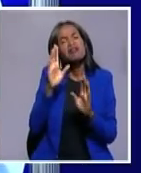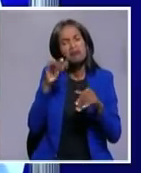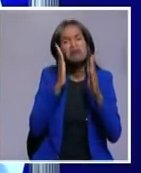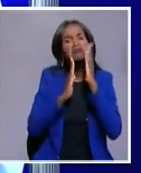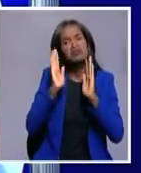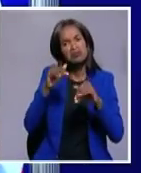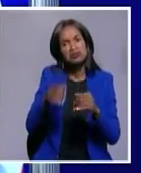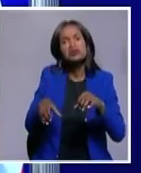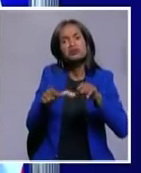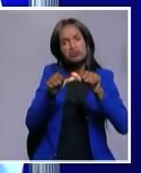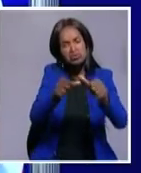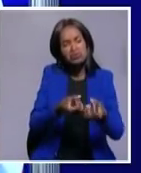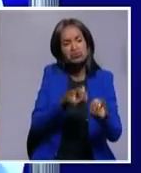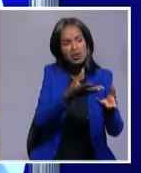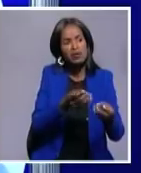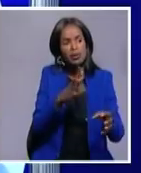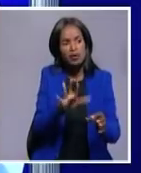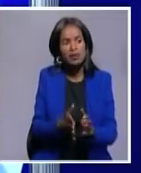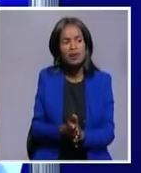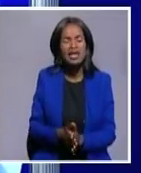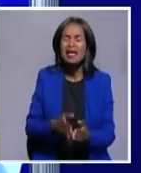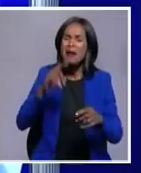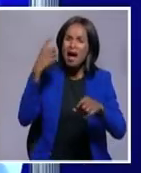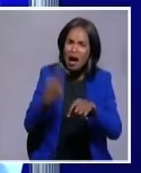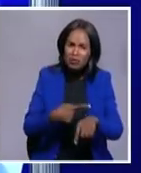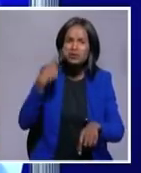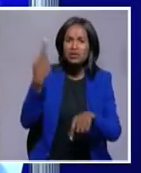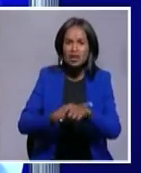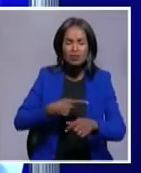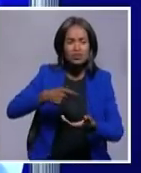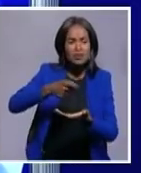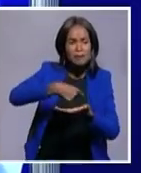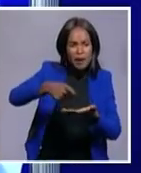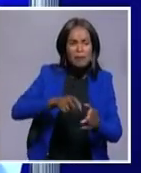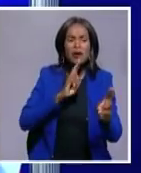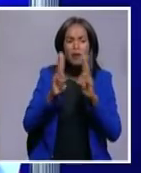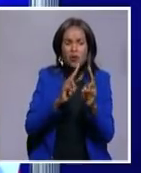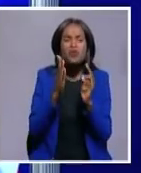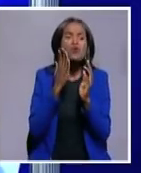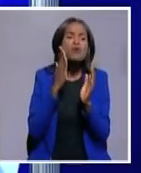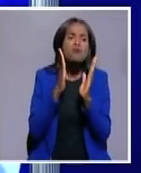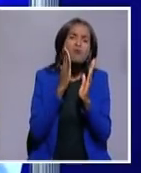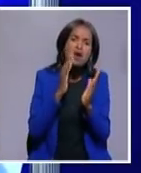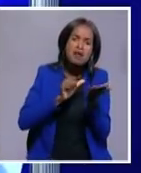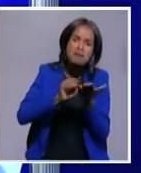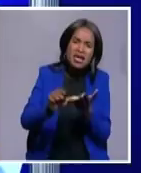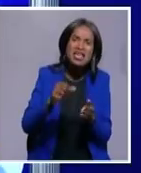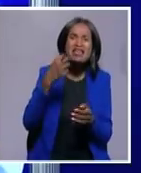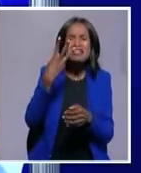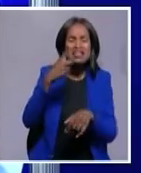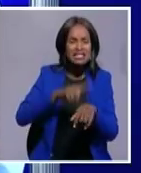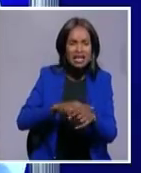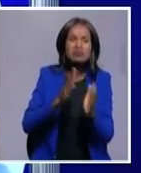that treatment plant. We have signed a number of repayment agreements with the town council, about